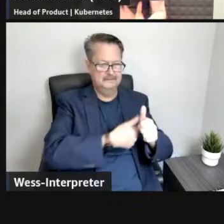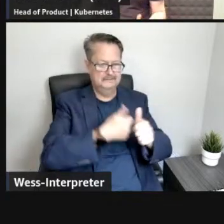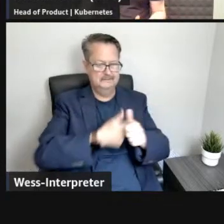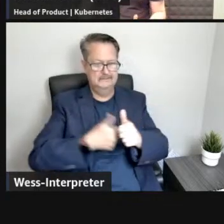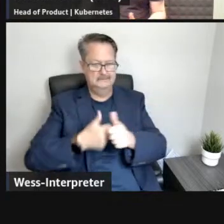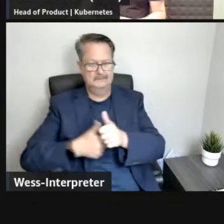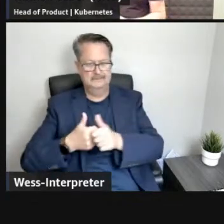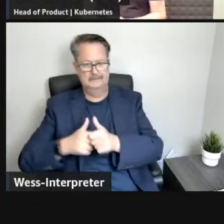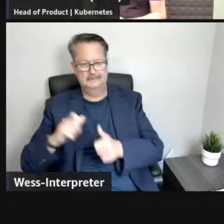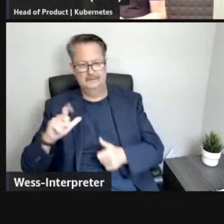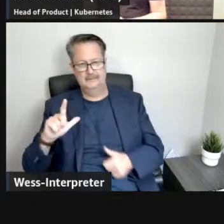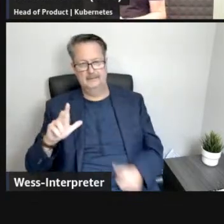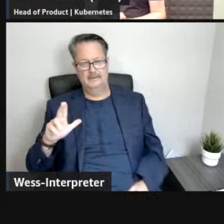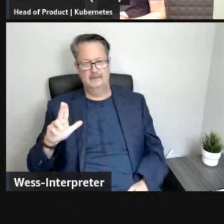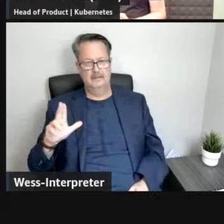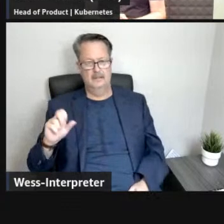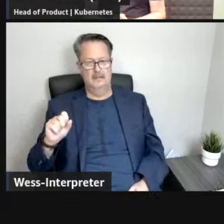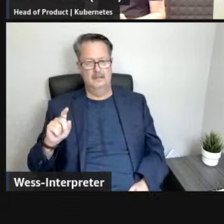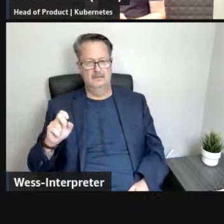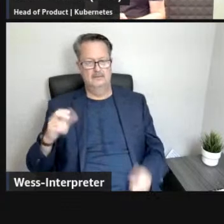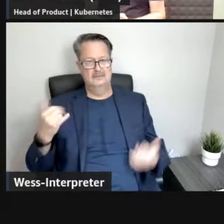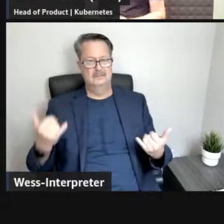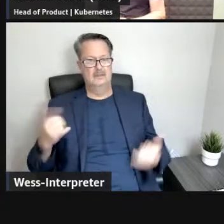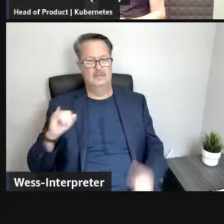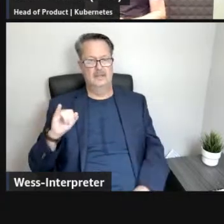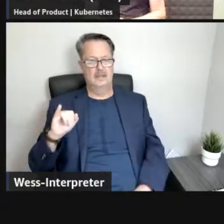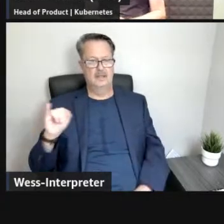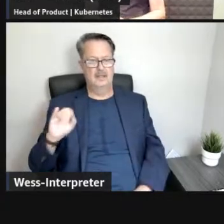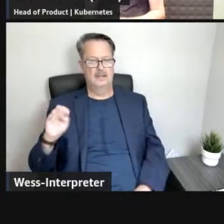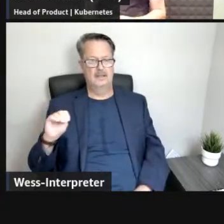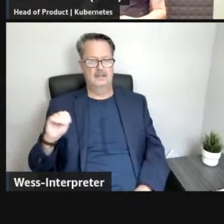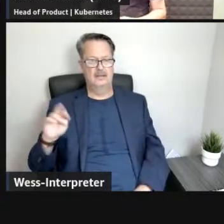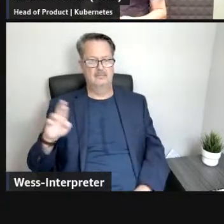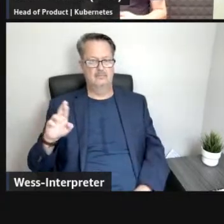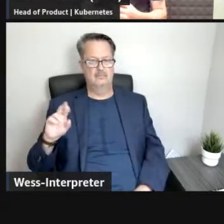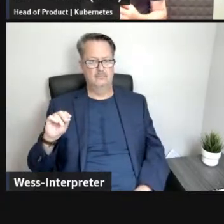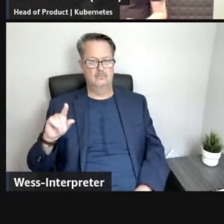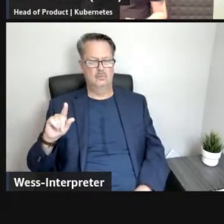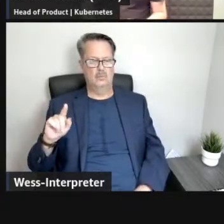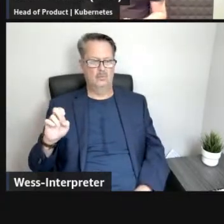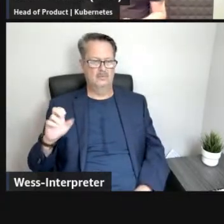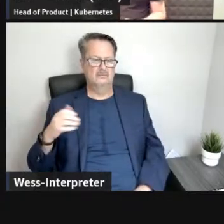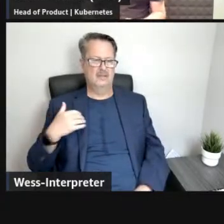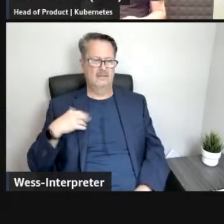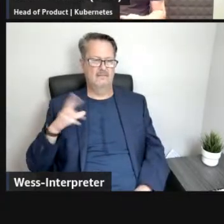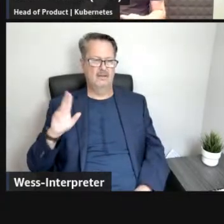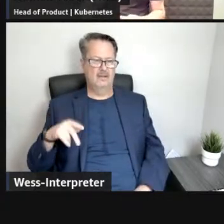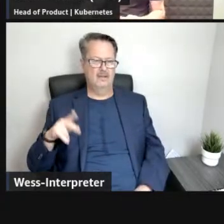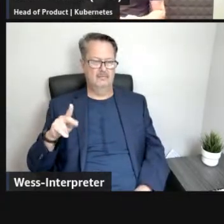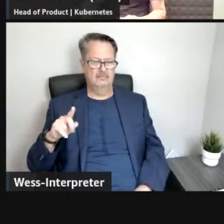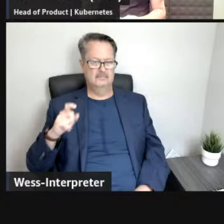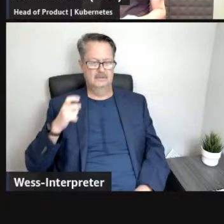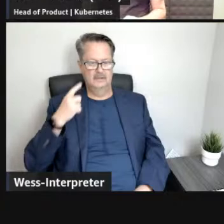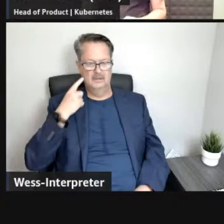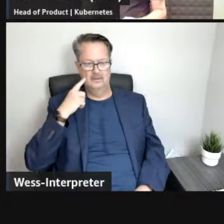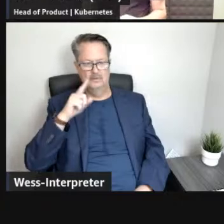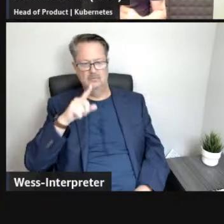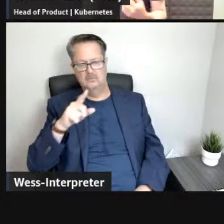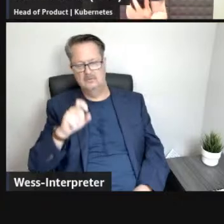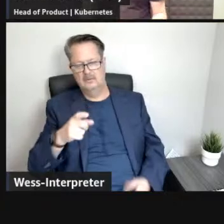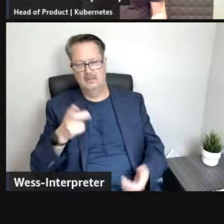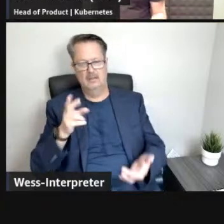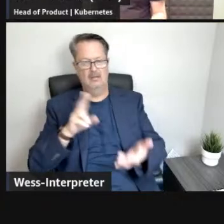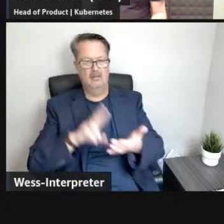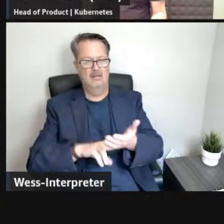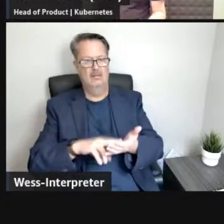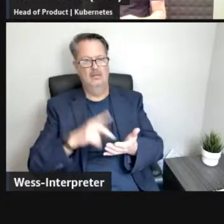now with IAM roles for service accounts update, we have support for session tags. So you can author a single role